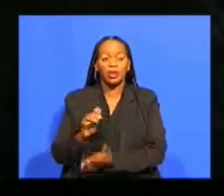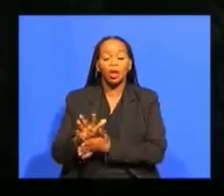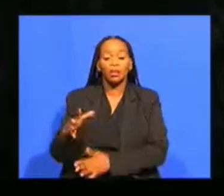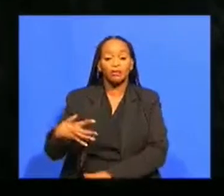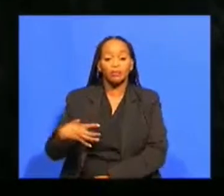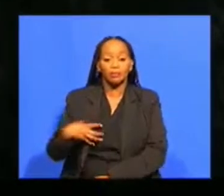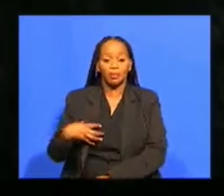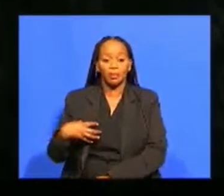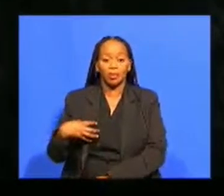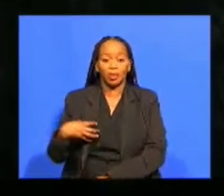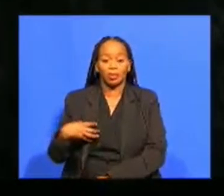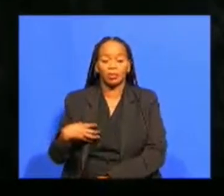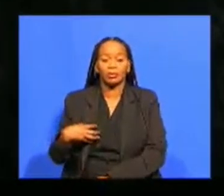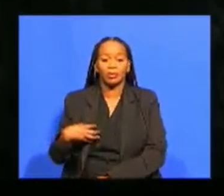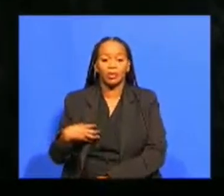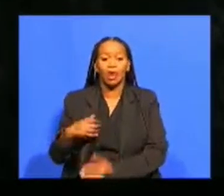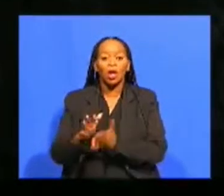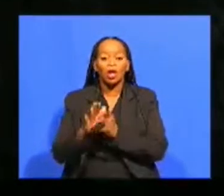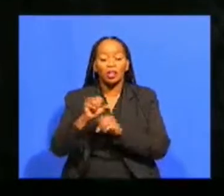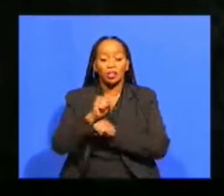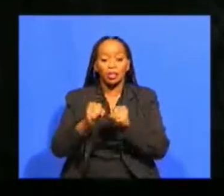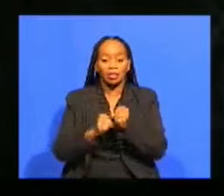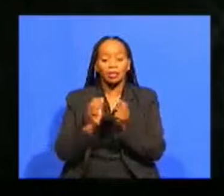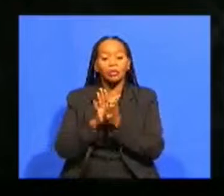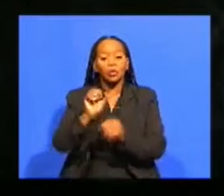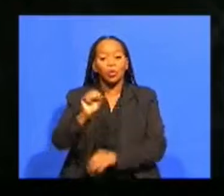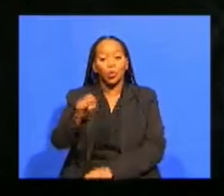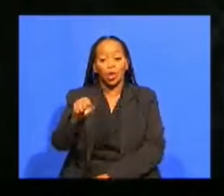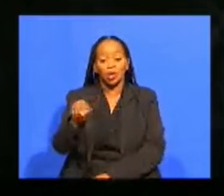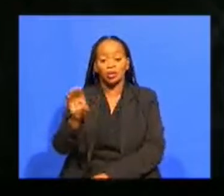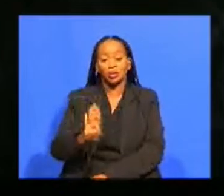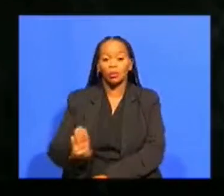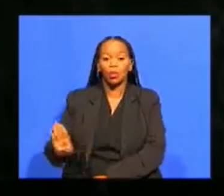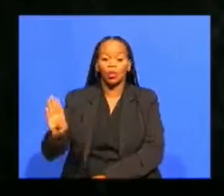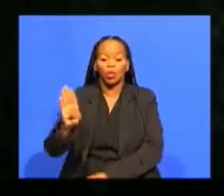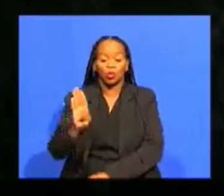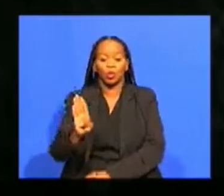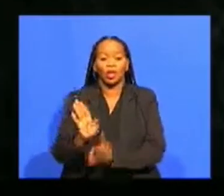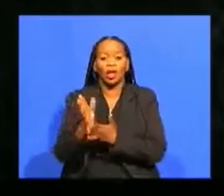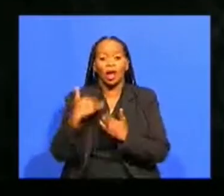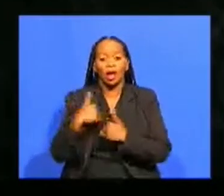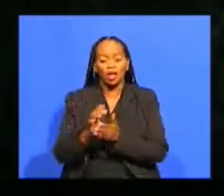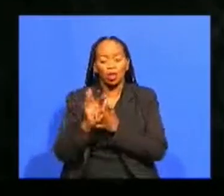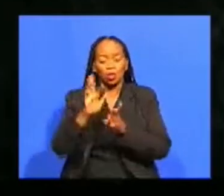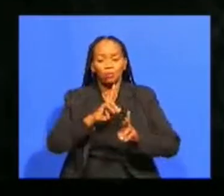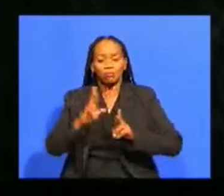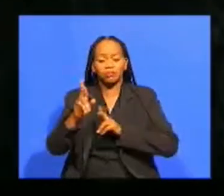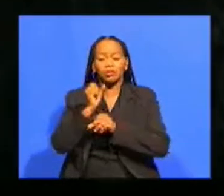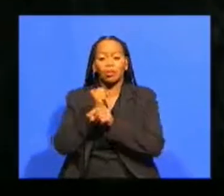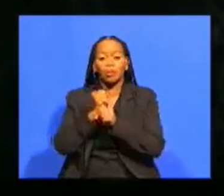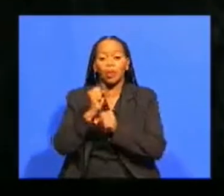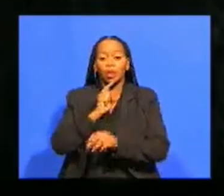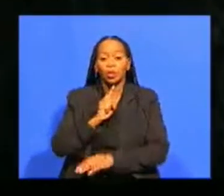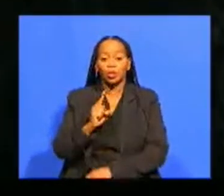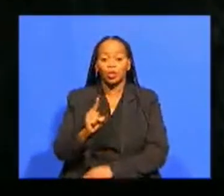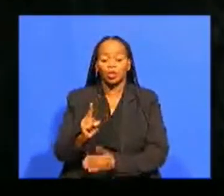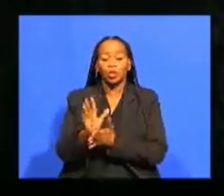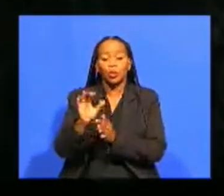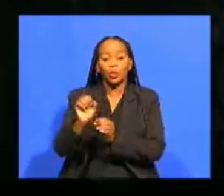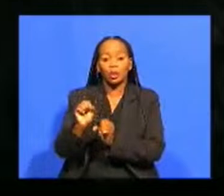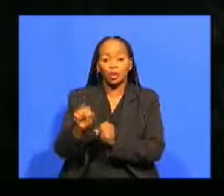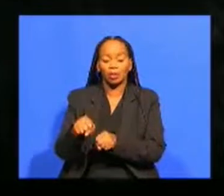female in our system. So yes, in Botswana, we're also committed to making sure that we